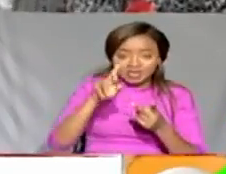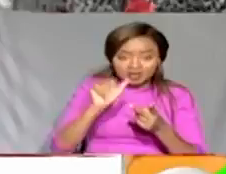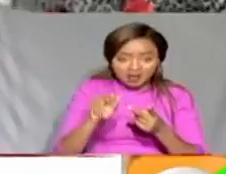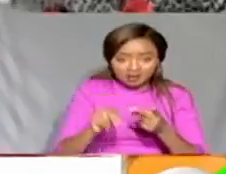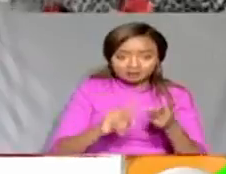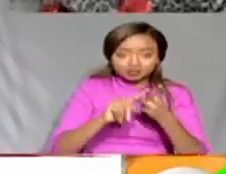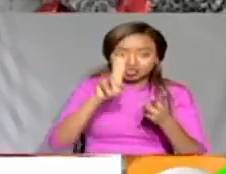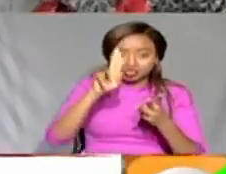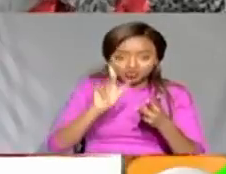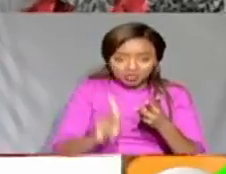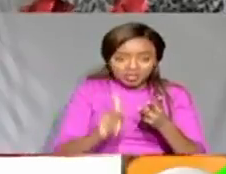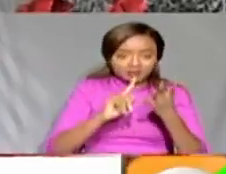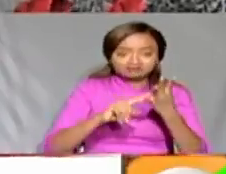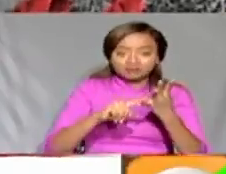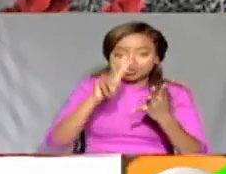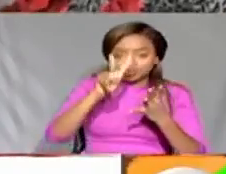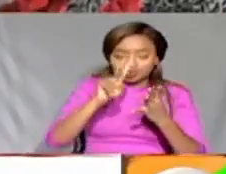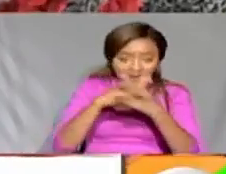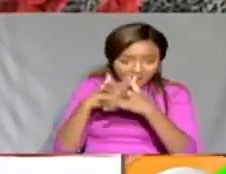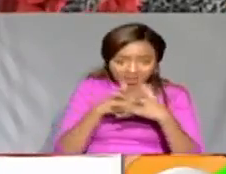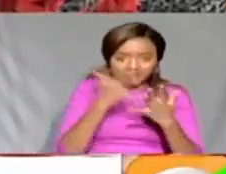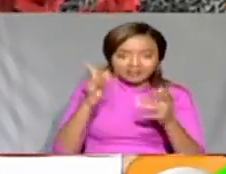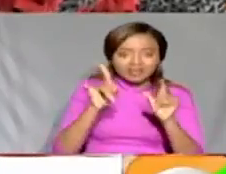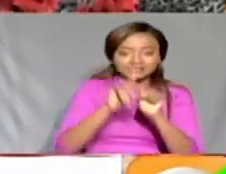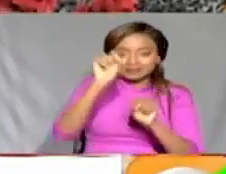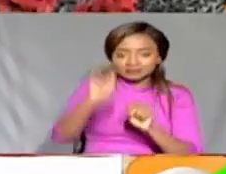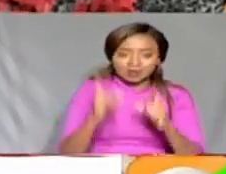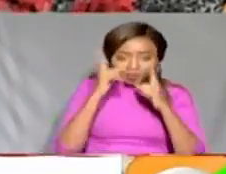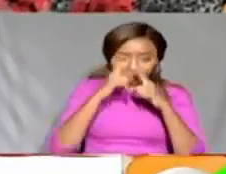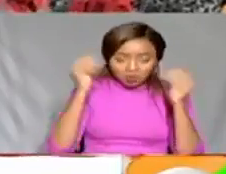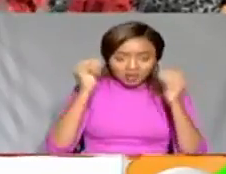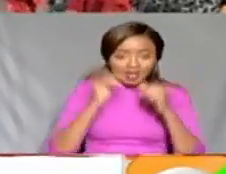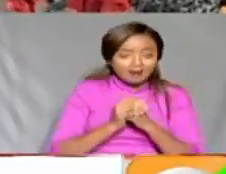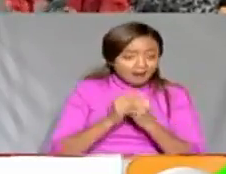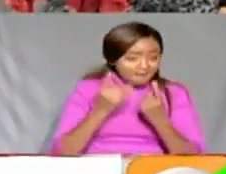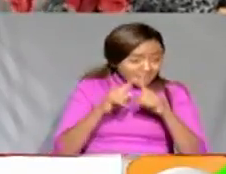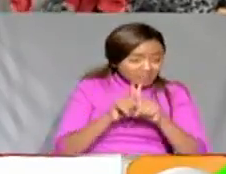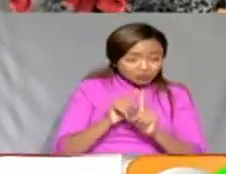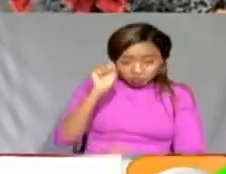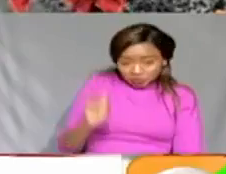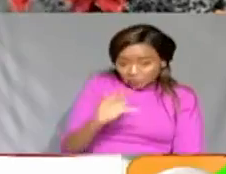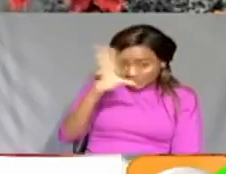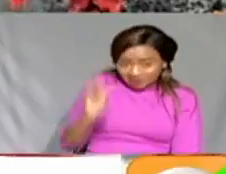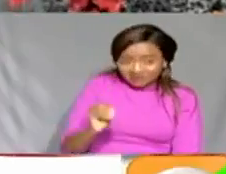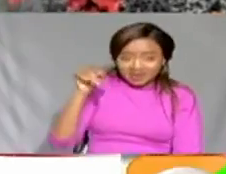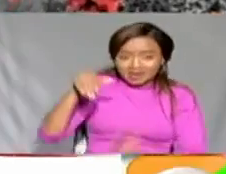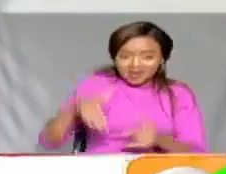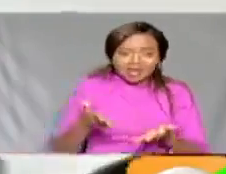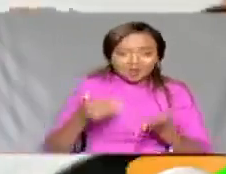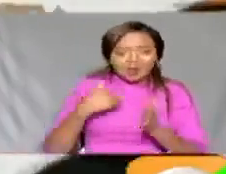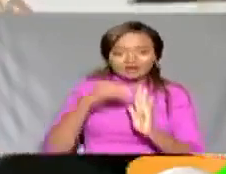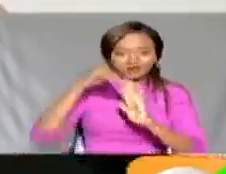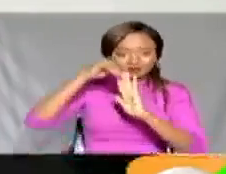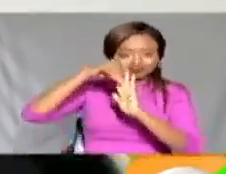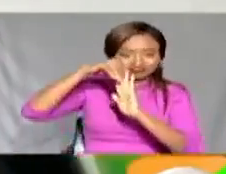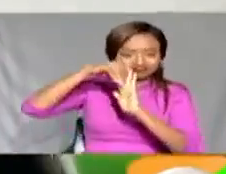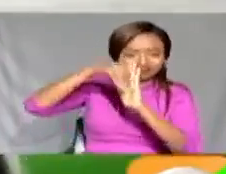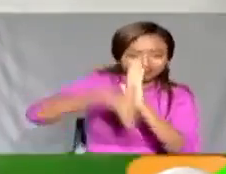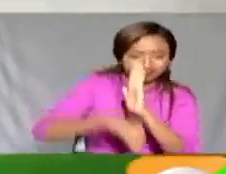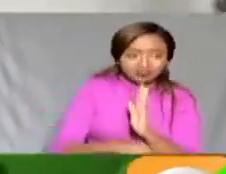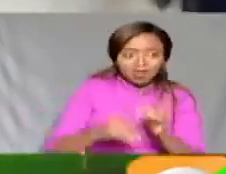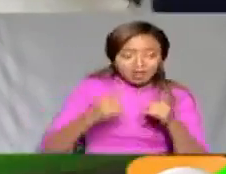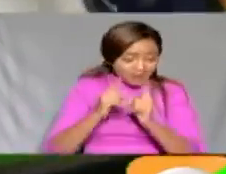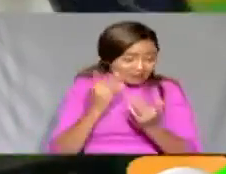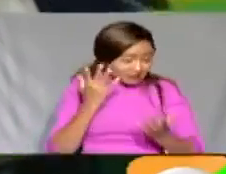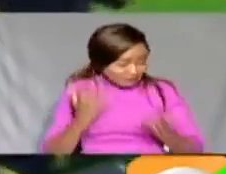Kingdom, United States, and even South Korea. South Africa is currently experiencing a surge in confirmed cases and